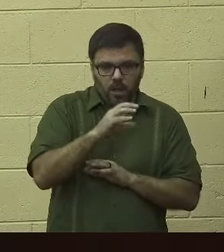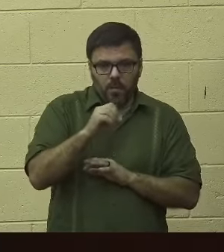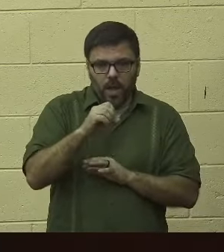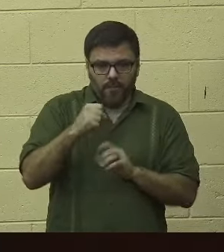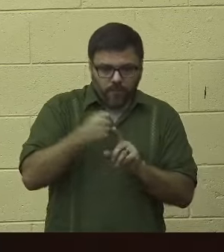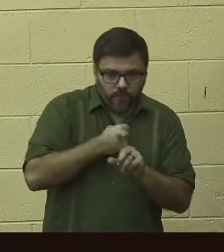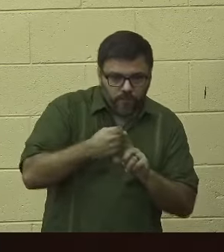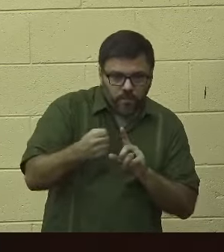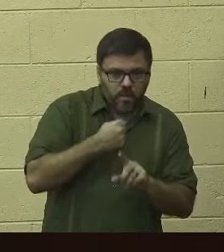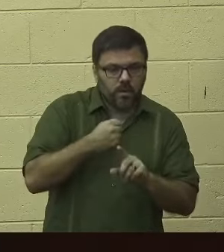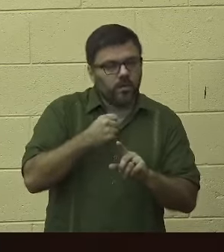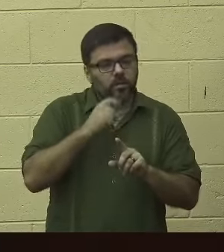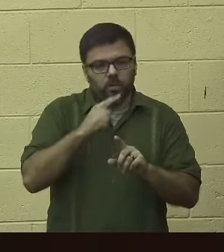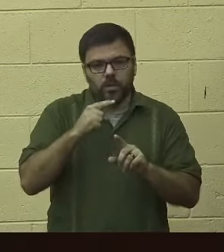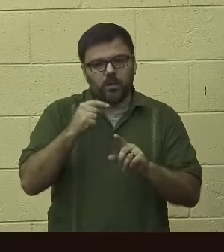for the of protection, will not only the as the to theCo-Ther-Profeet. we've the to lamenting. And what the